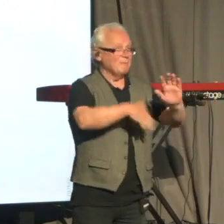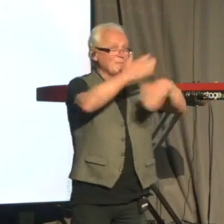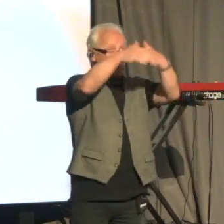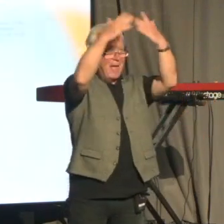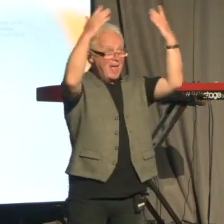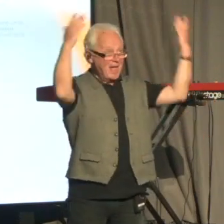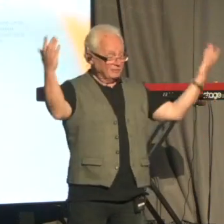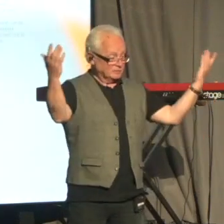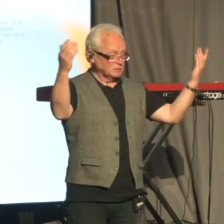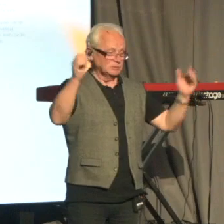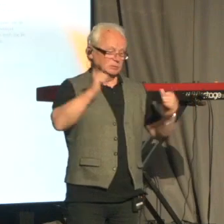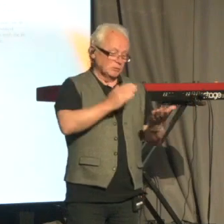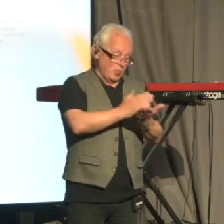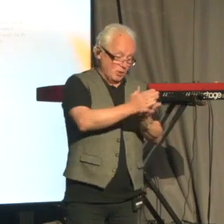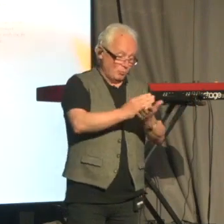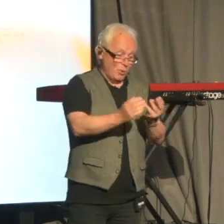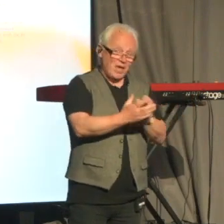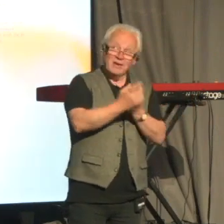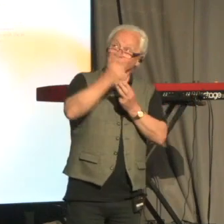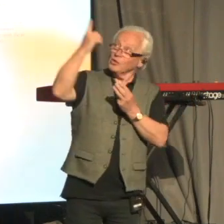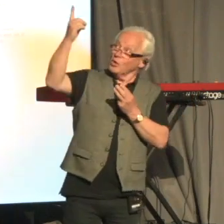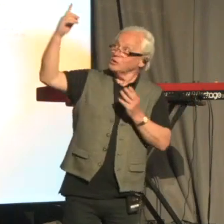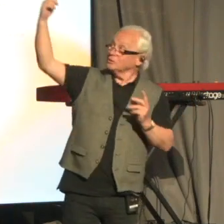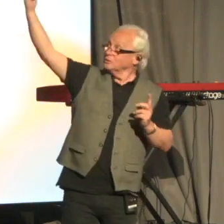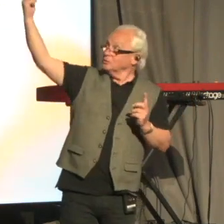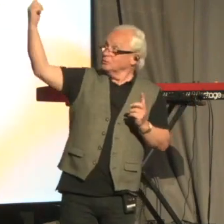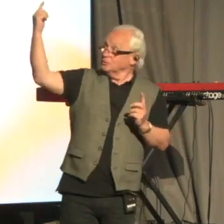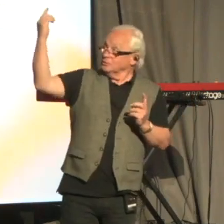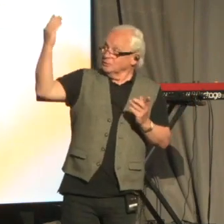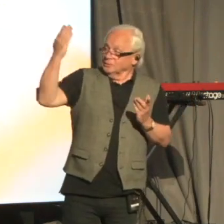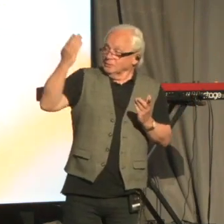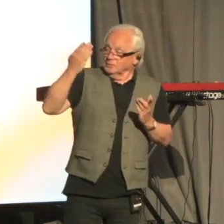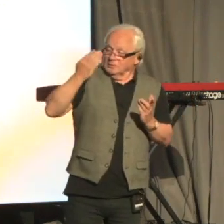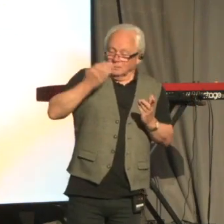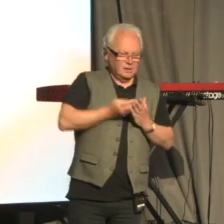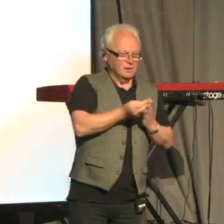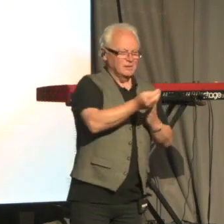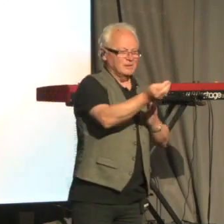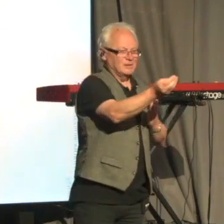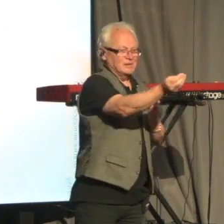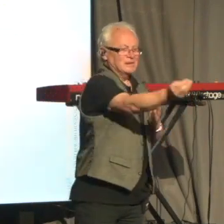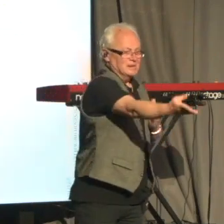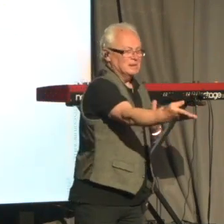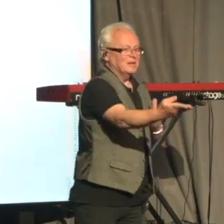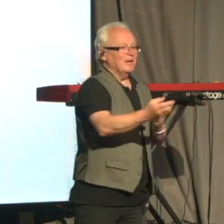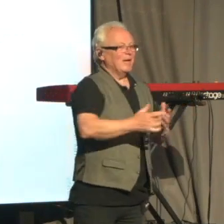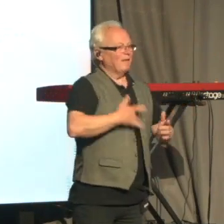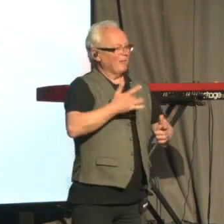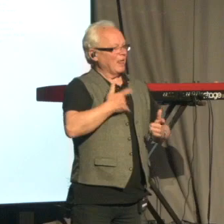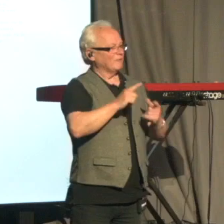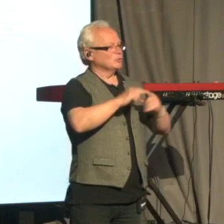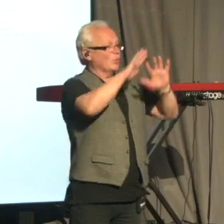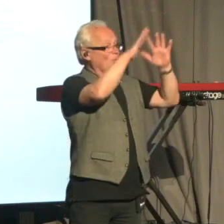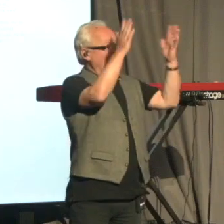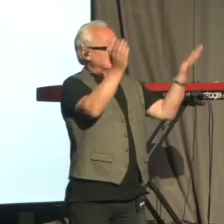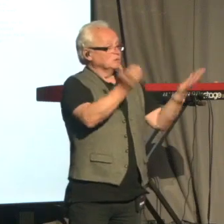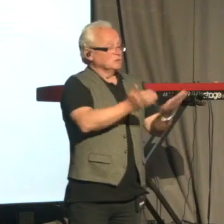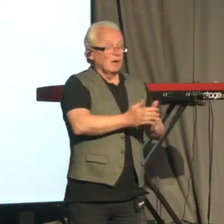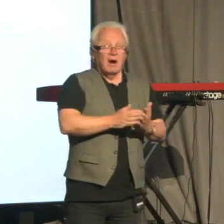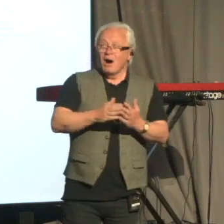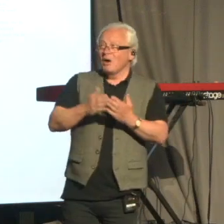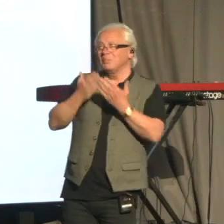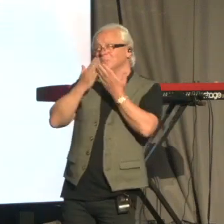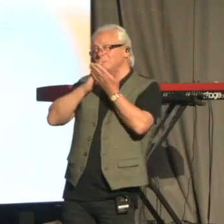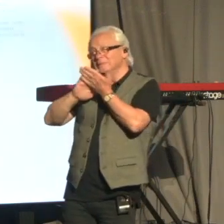the bread of God is the bread that comes down from heaven and gives life to the world. Sir, they said, always give us